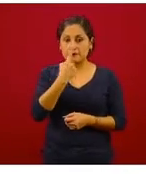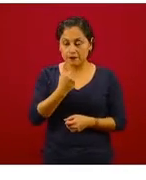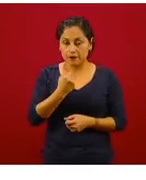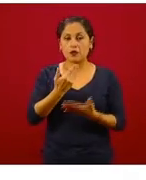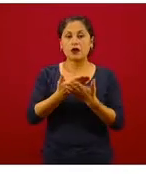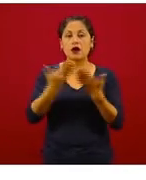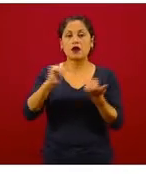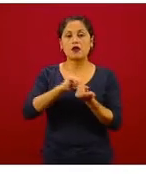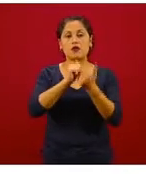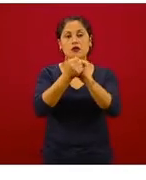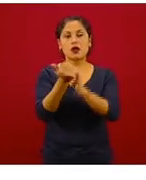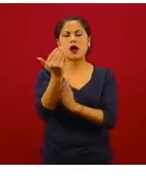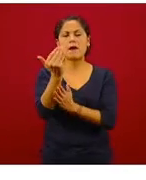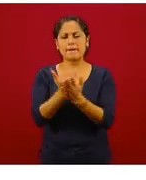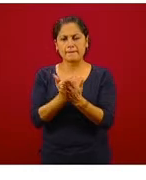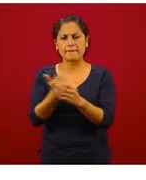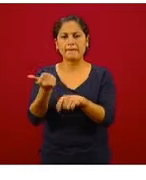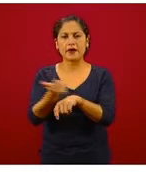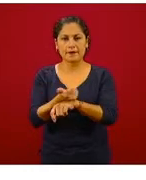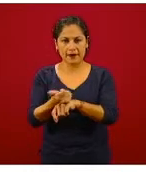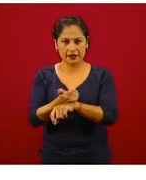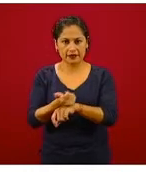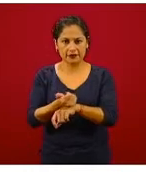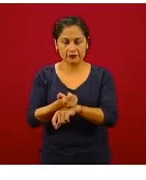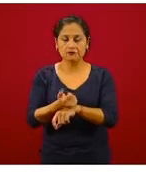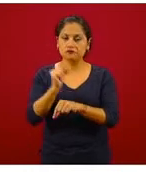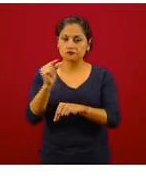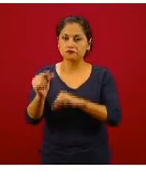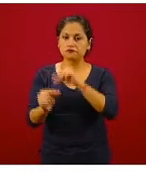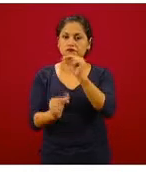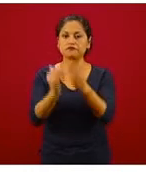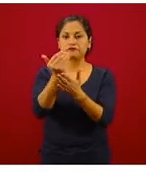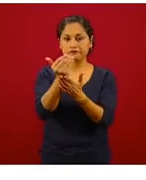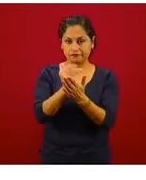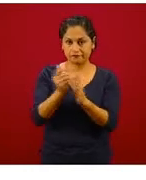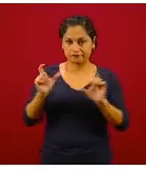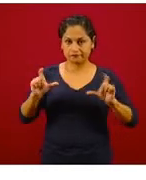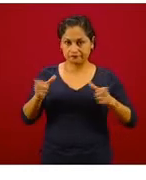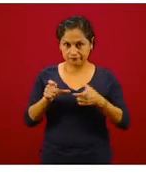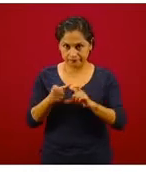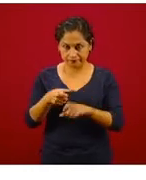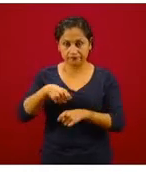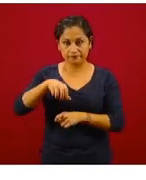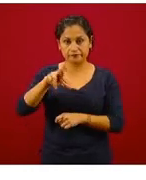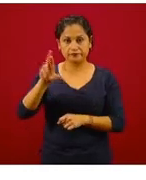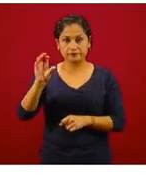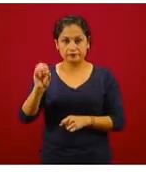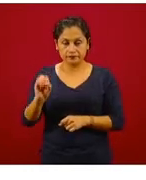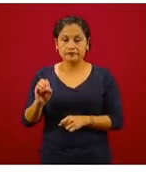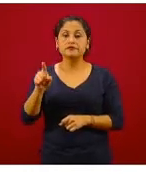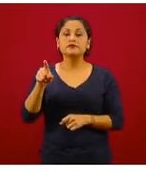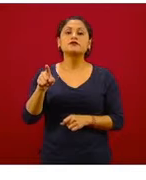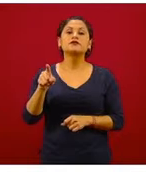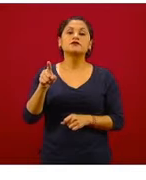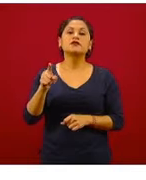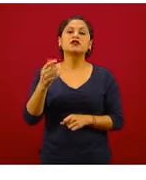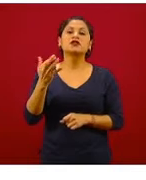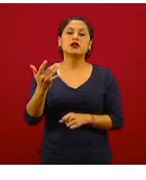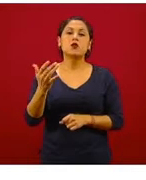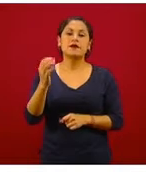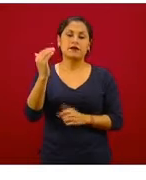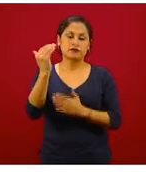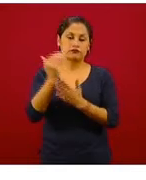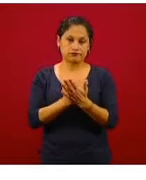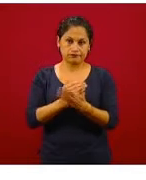have. But people, and then some people were in dark red and now they're in orange. So the burden of disease is going down. For example,